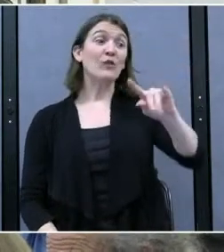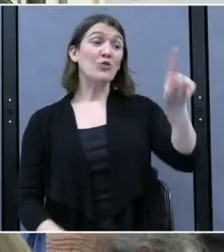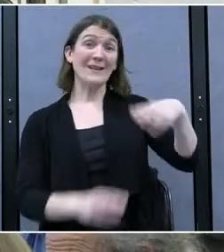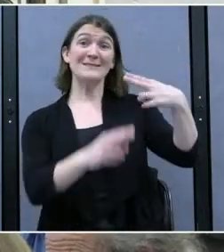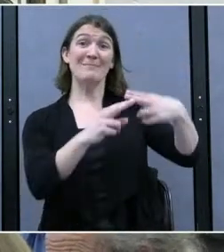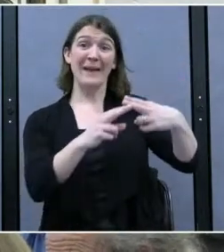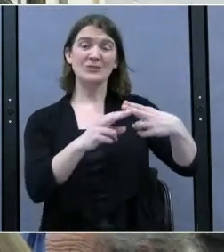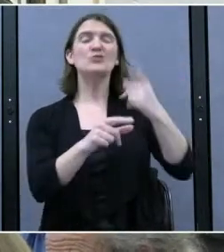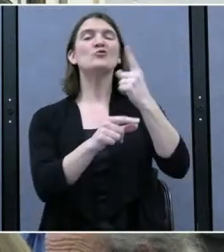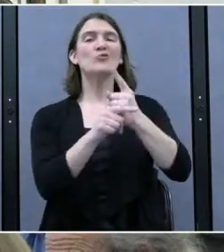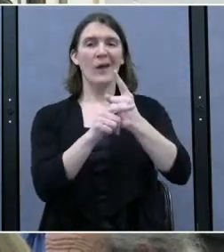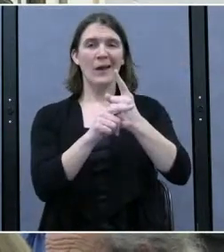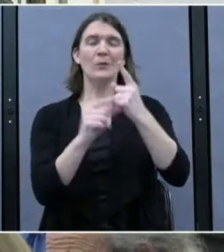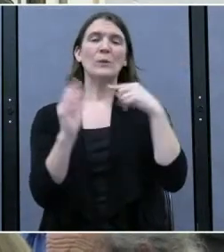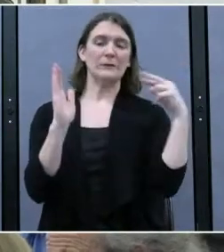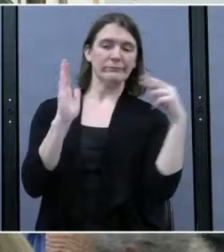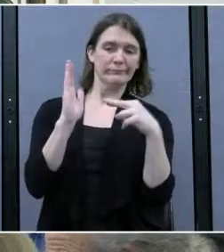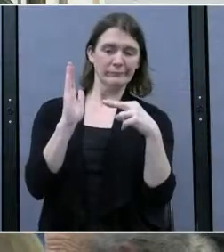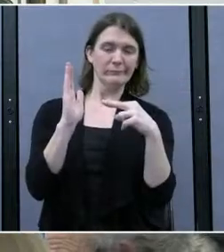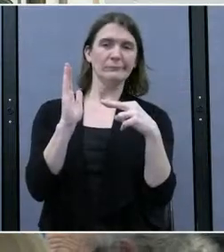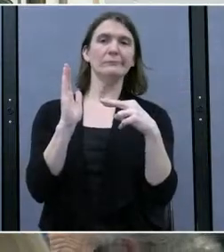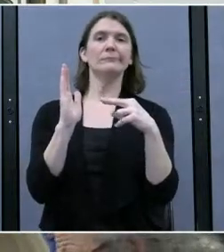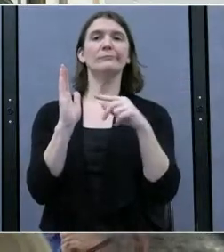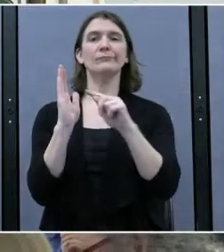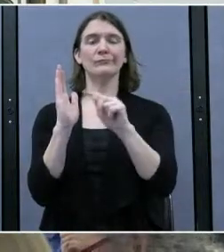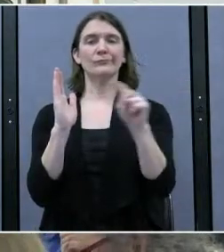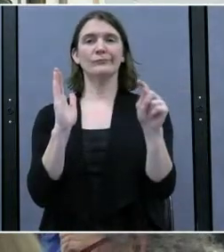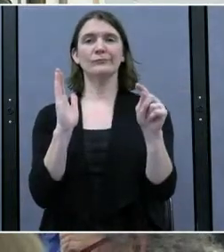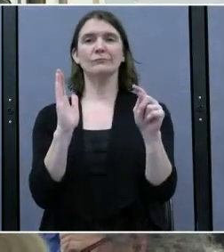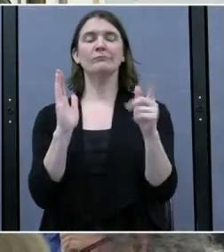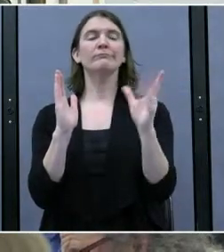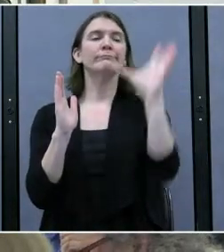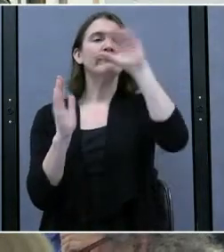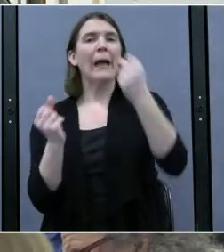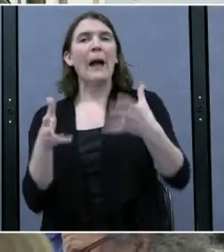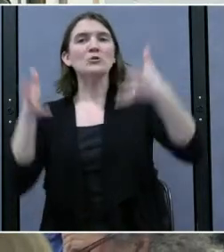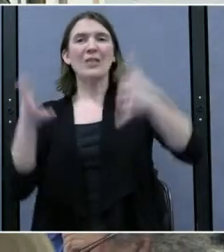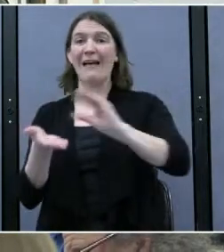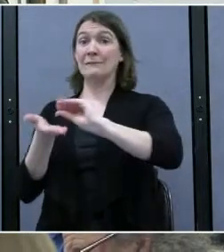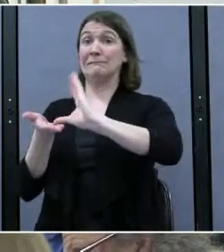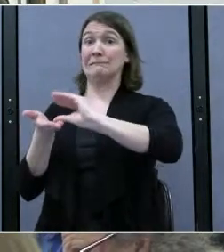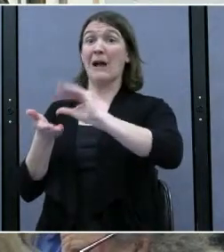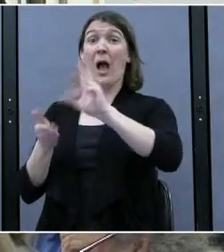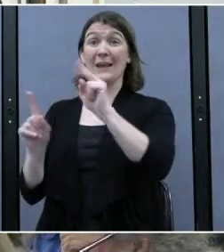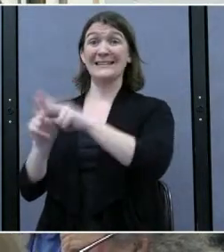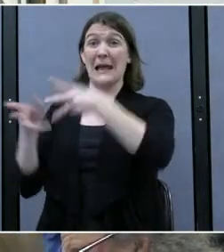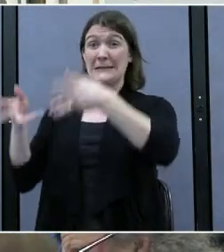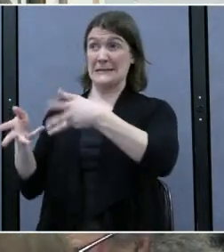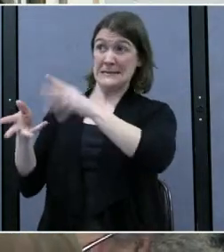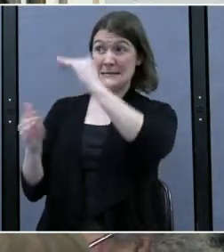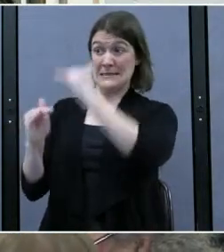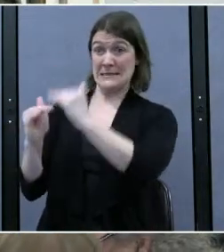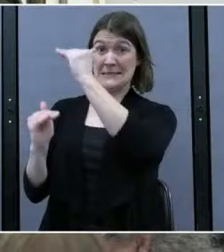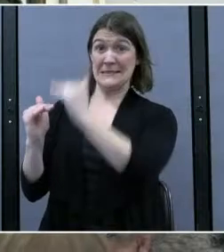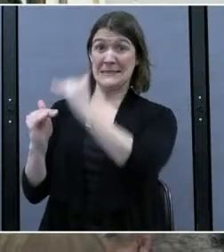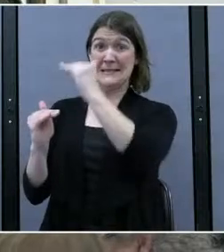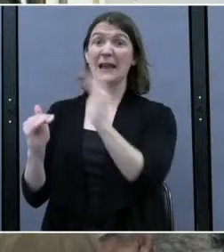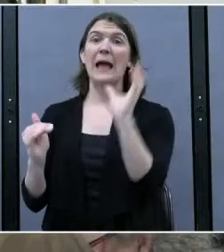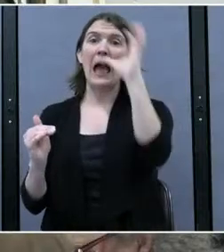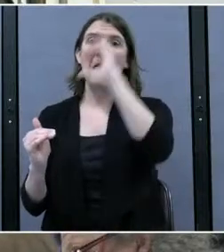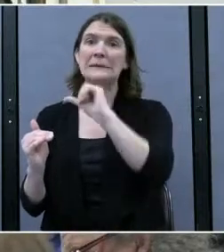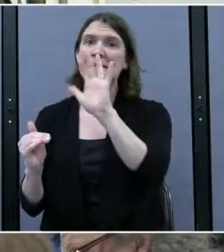do have a section where we look at what sort of estimating how much is left in the unassigned fund balance. It's very much an